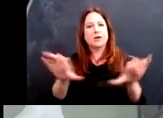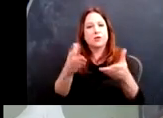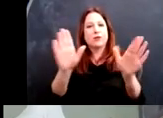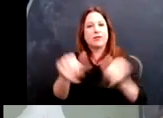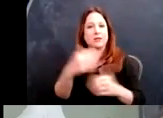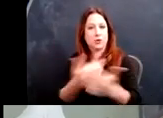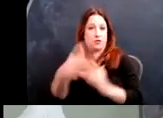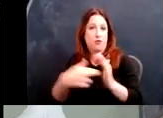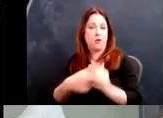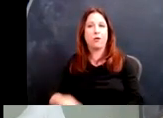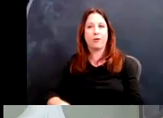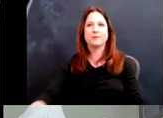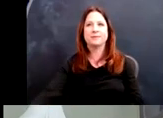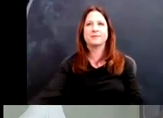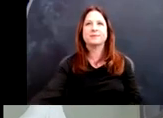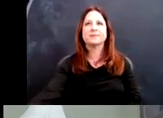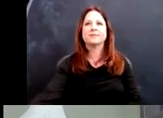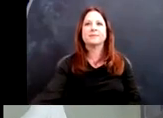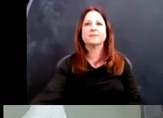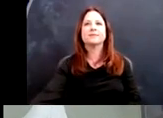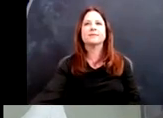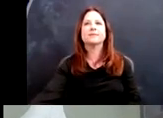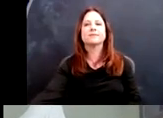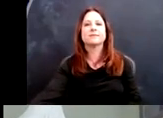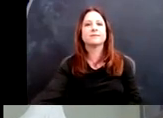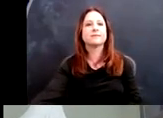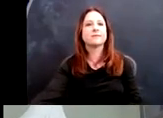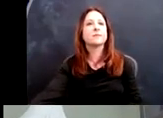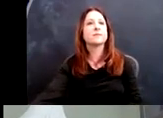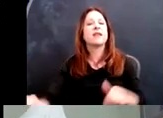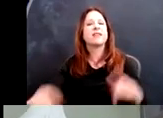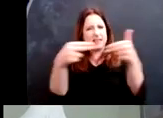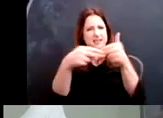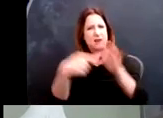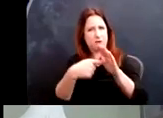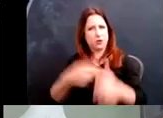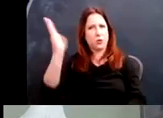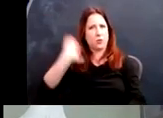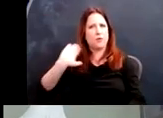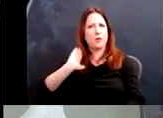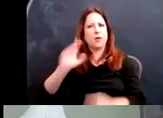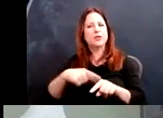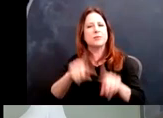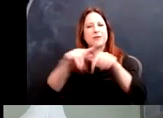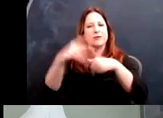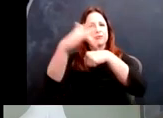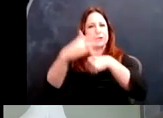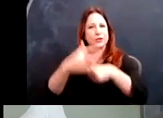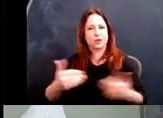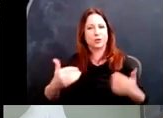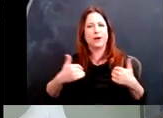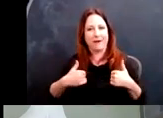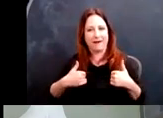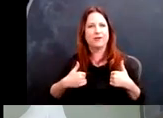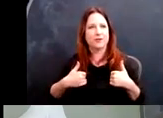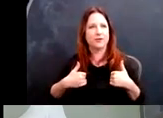role. Next slide. This slide you have seen before. This is about the resources we are hoping to develop and